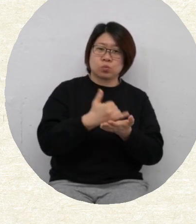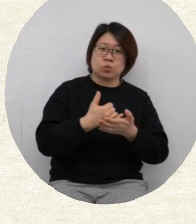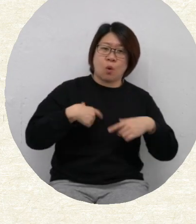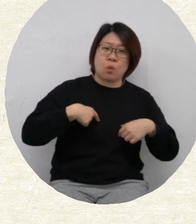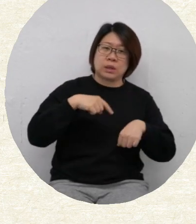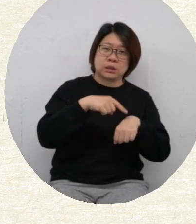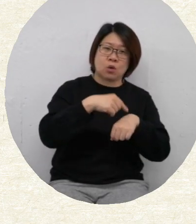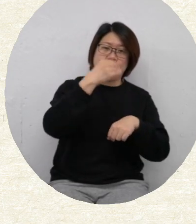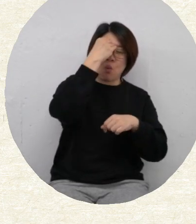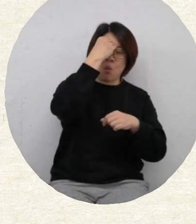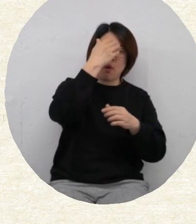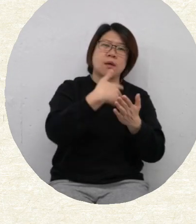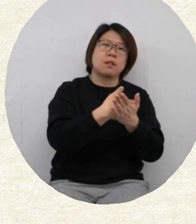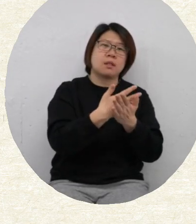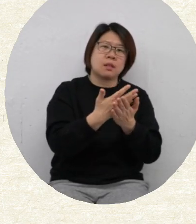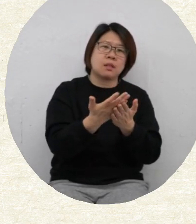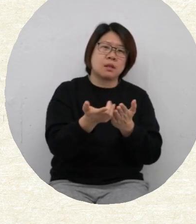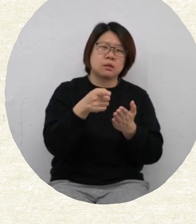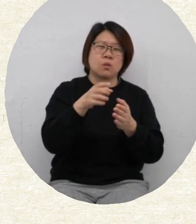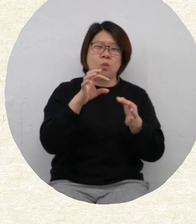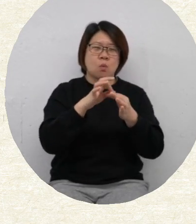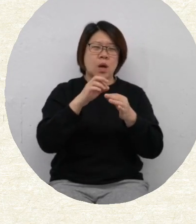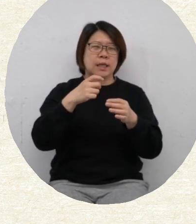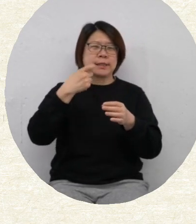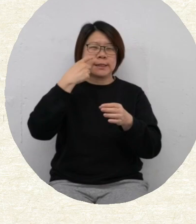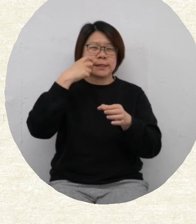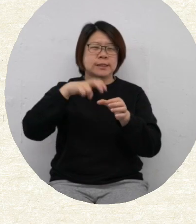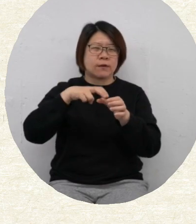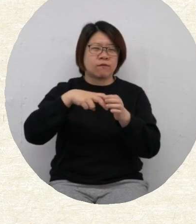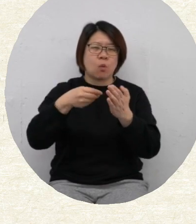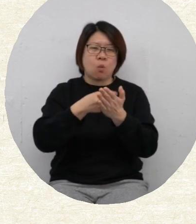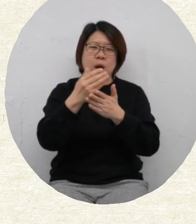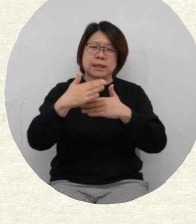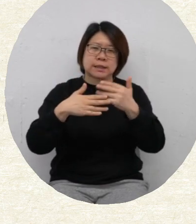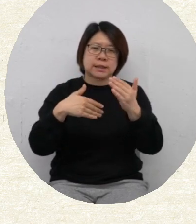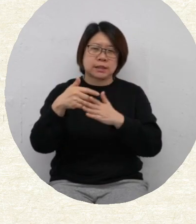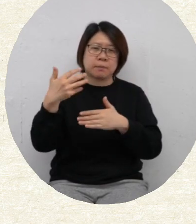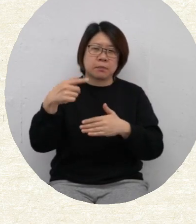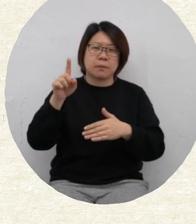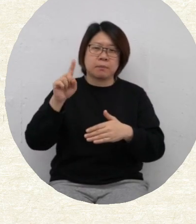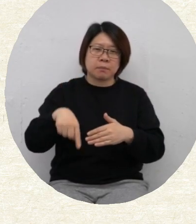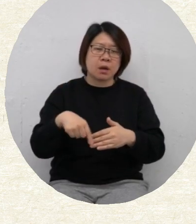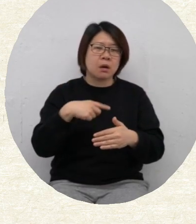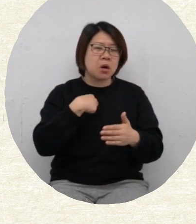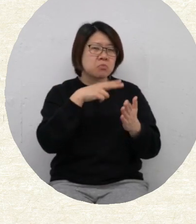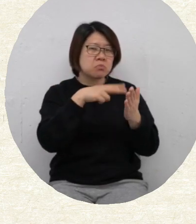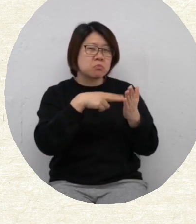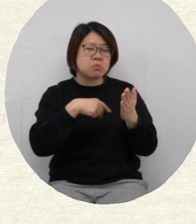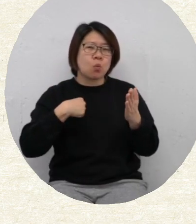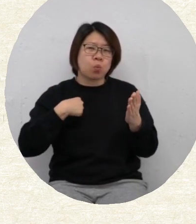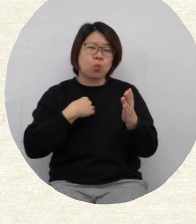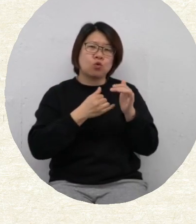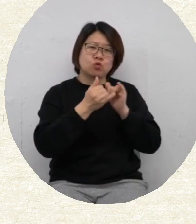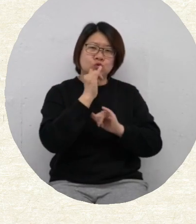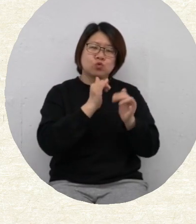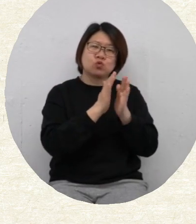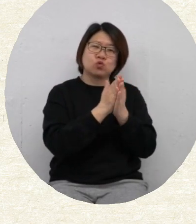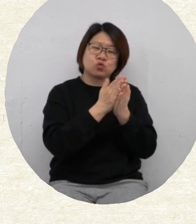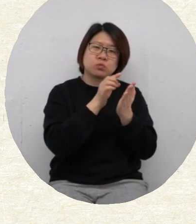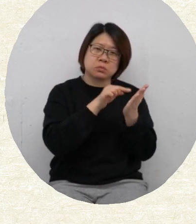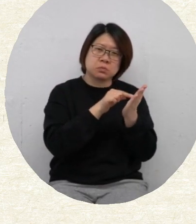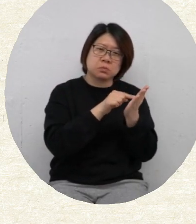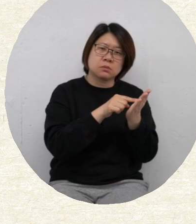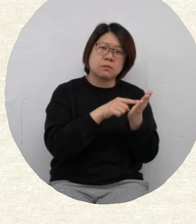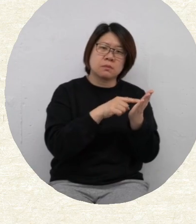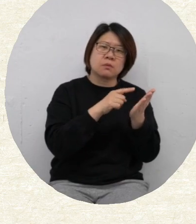do Sumi ink painting in Korea. I've learned all Western painting.